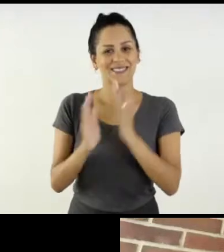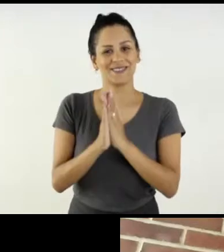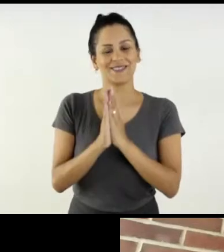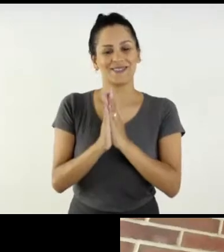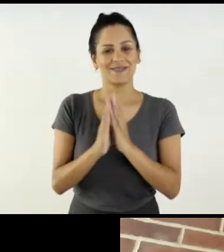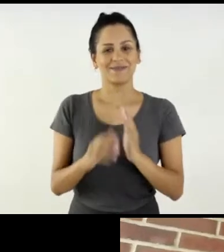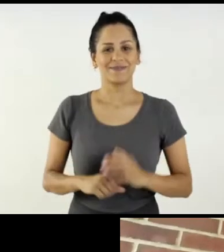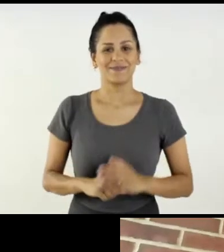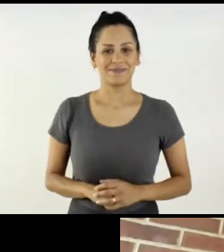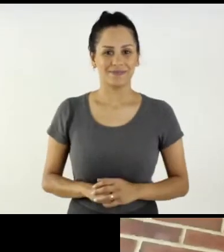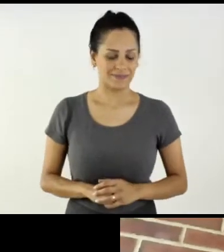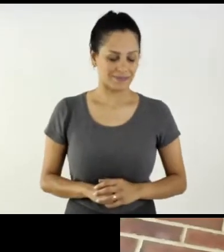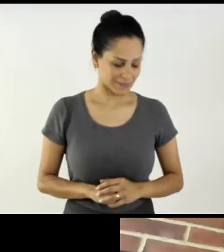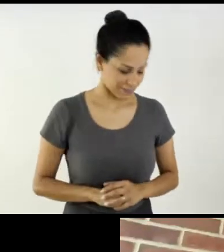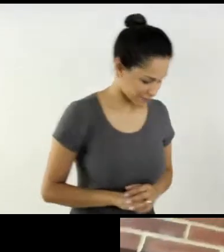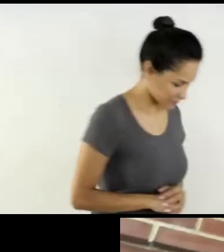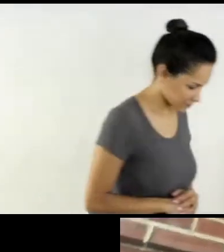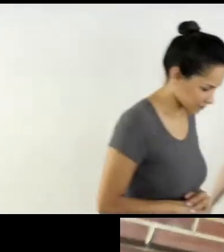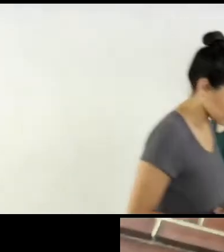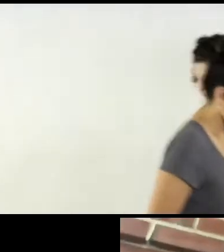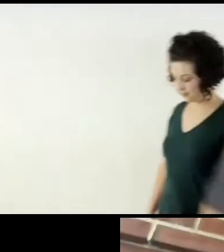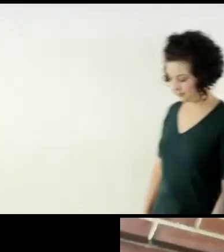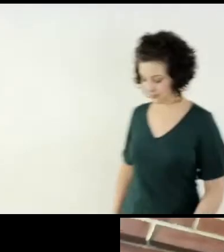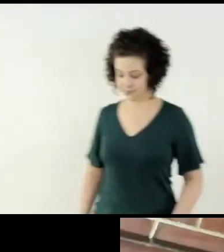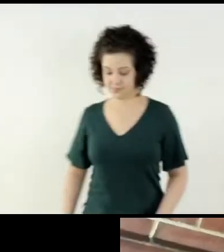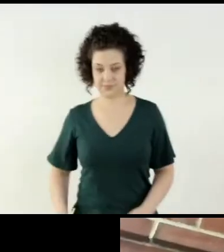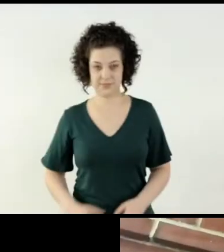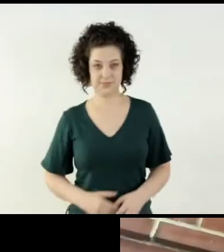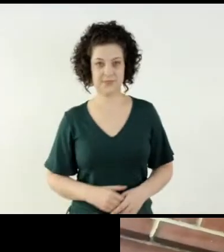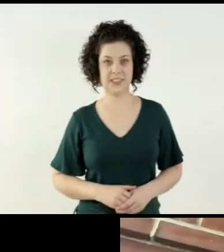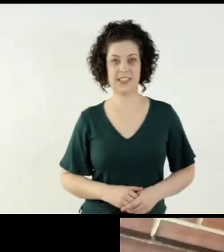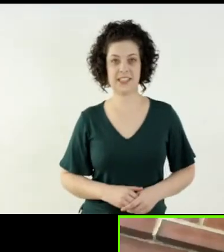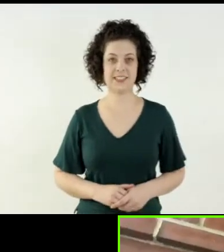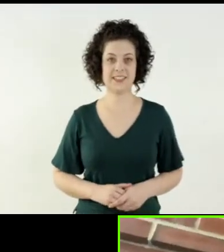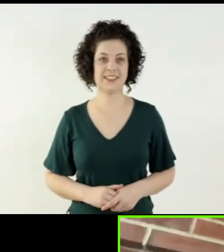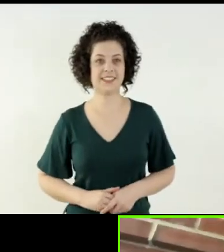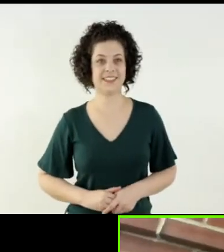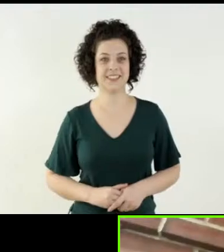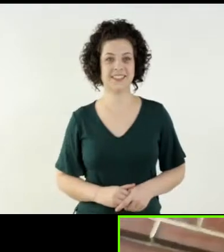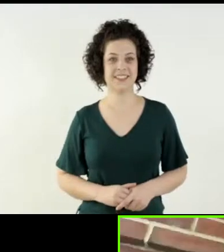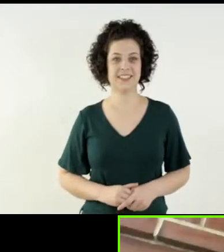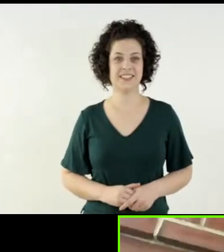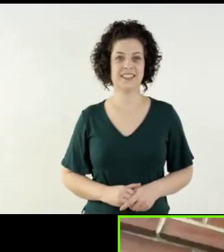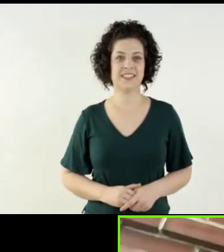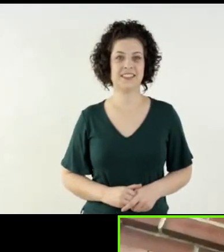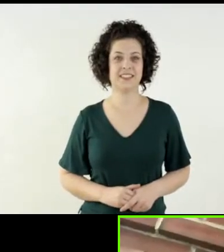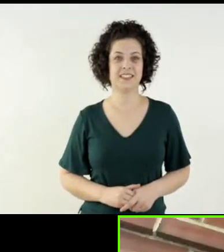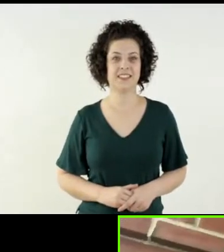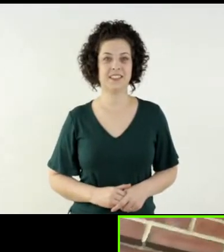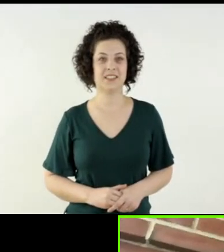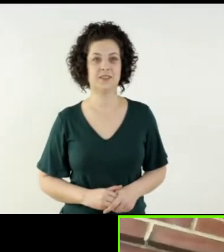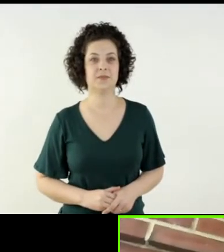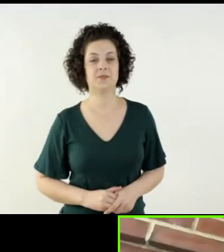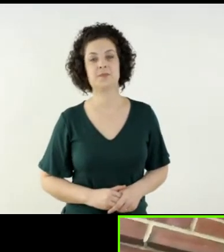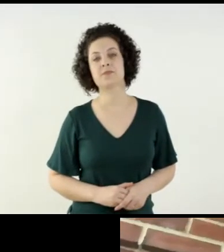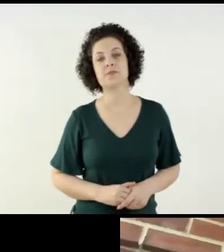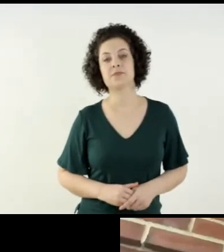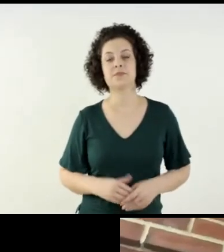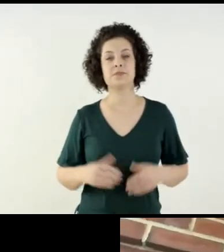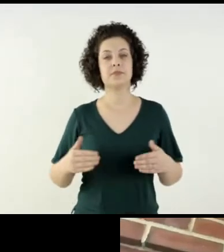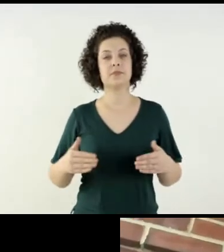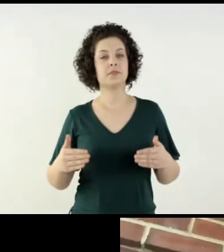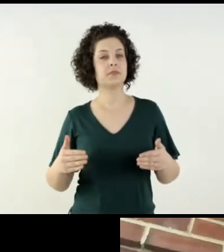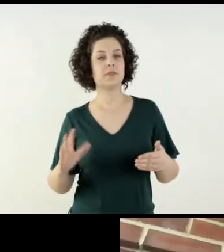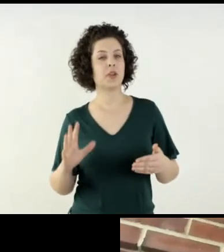No, absolutely. The context of when something happens, how it happens, matters. But it's